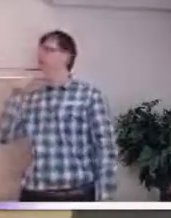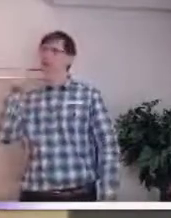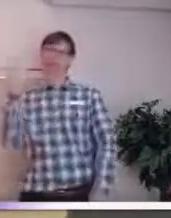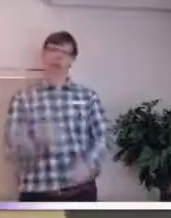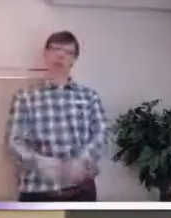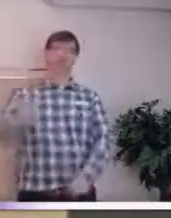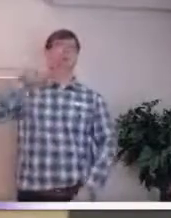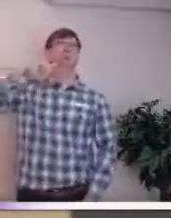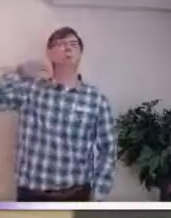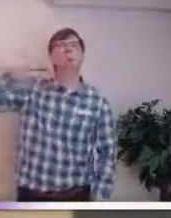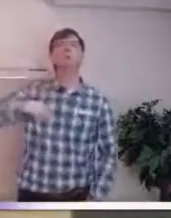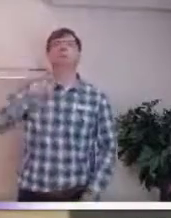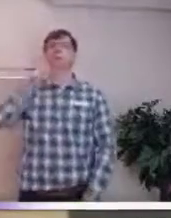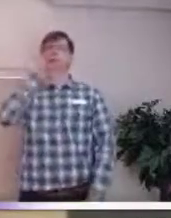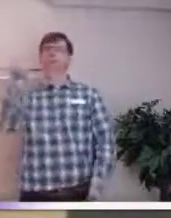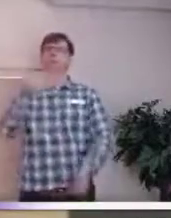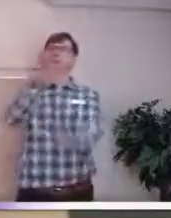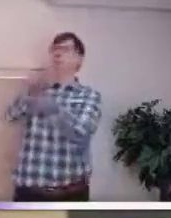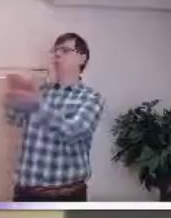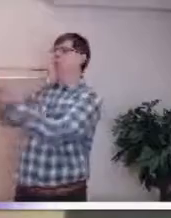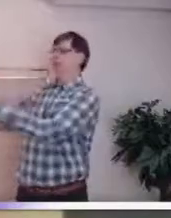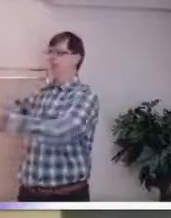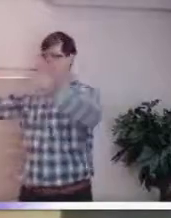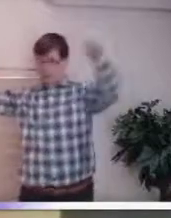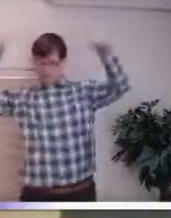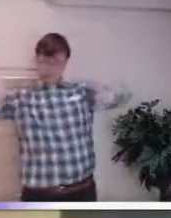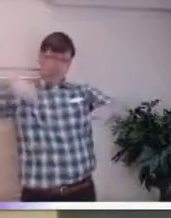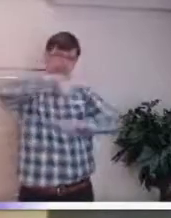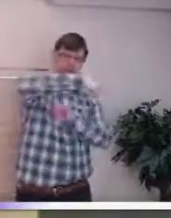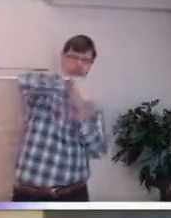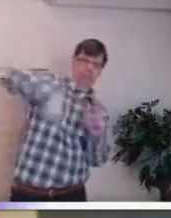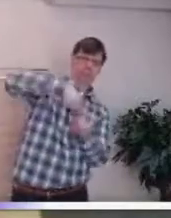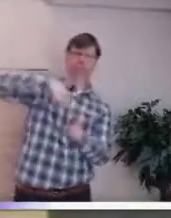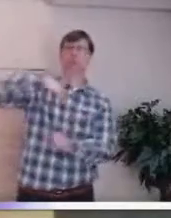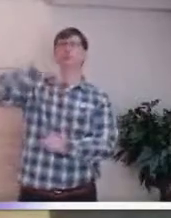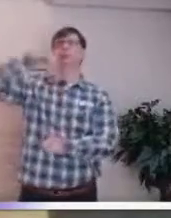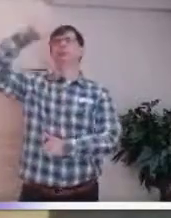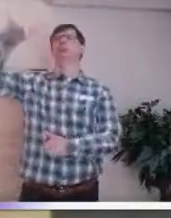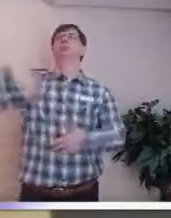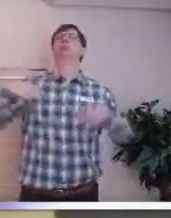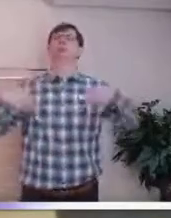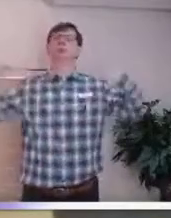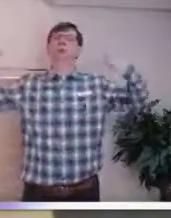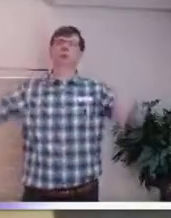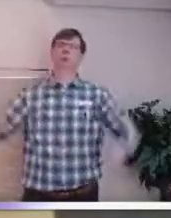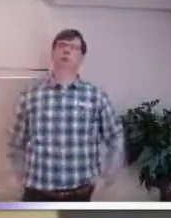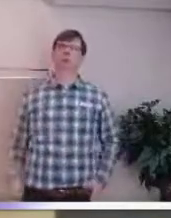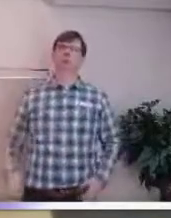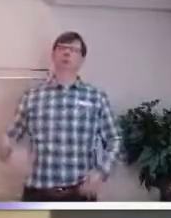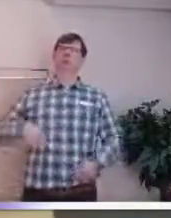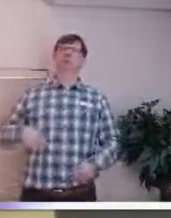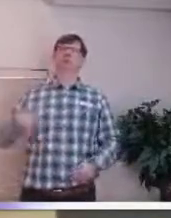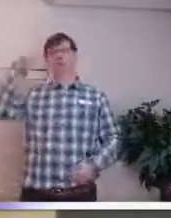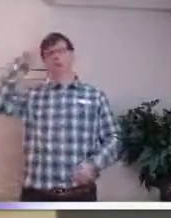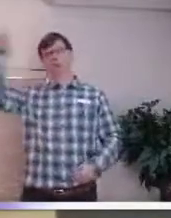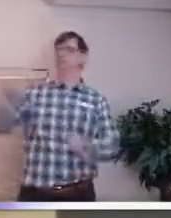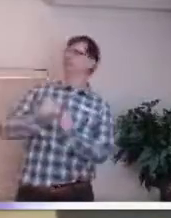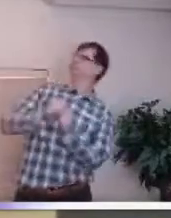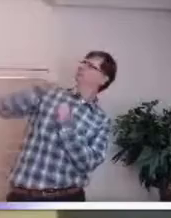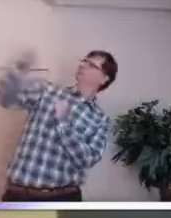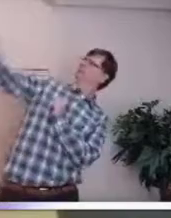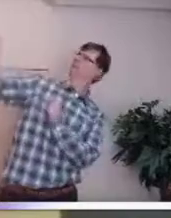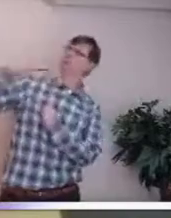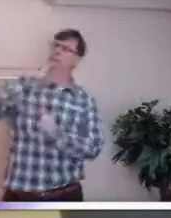is true. He is a practitioner here at the Center for Spiritual Living from a distance. And so